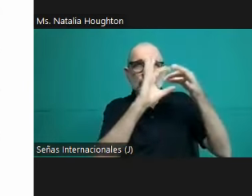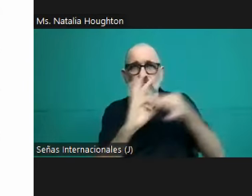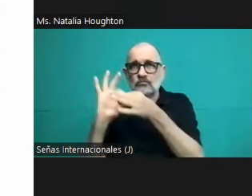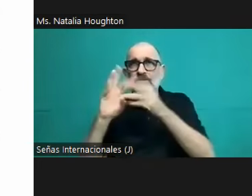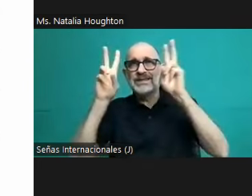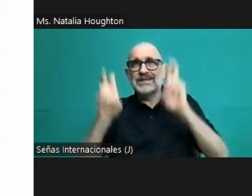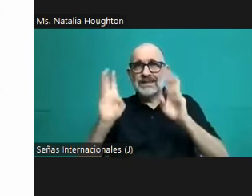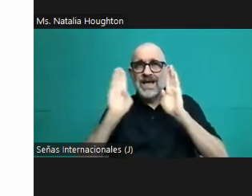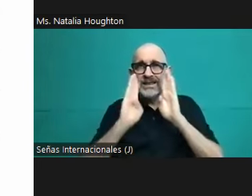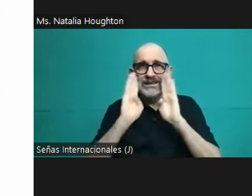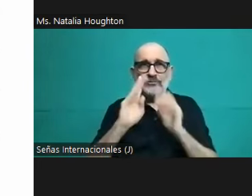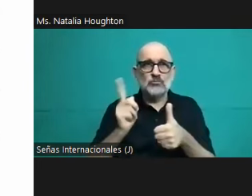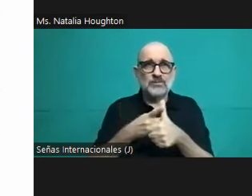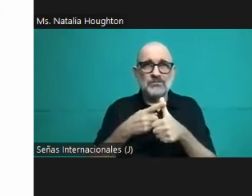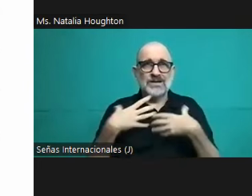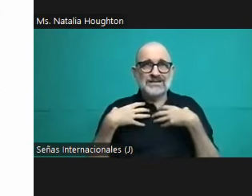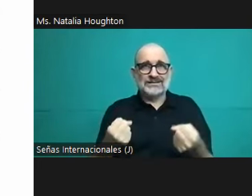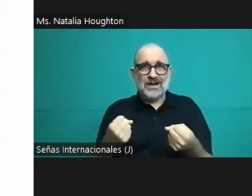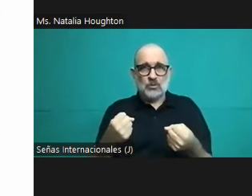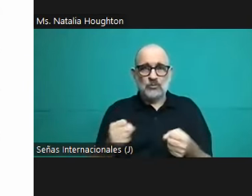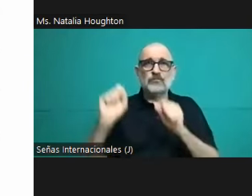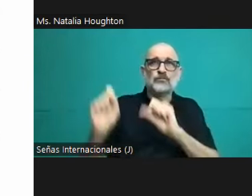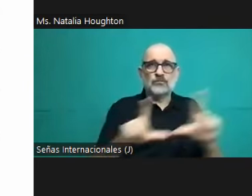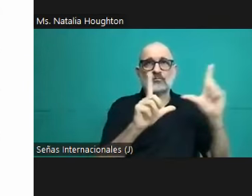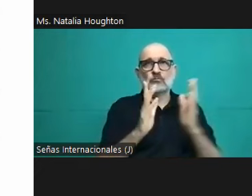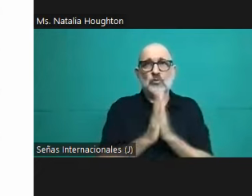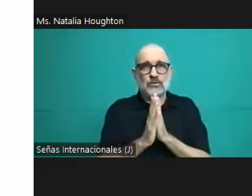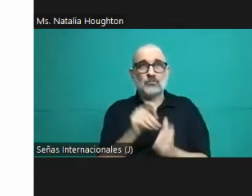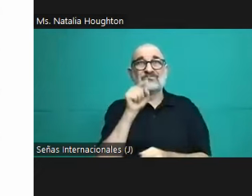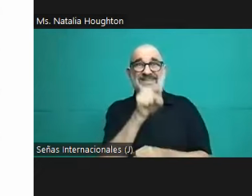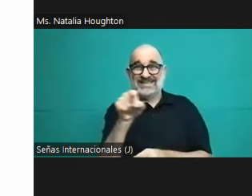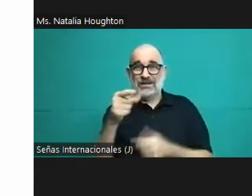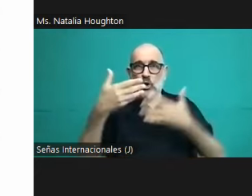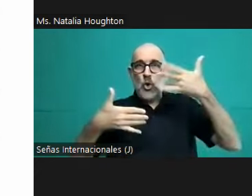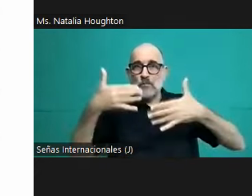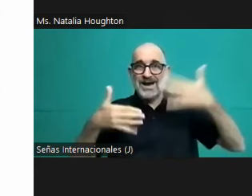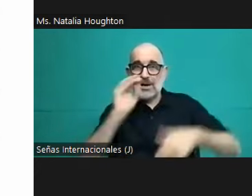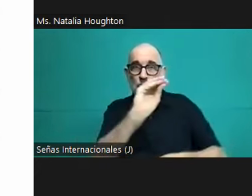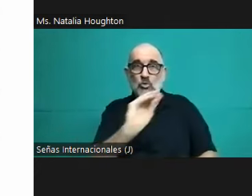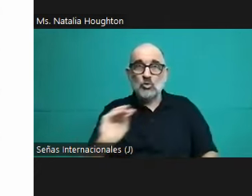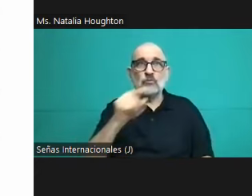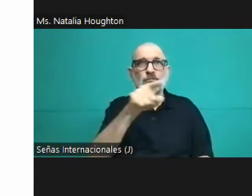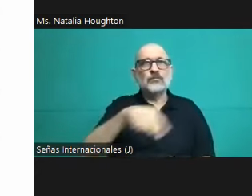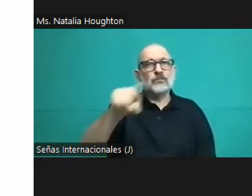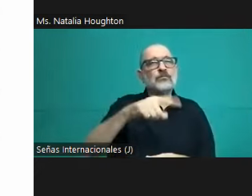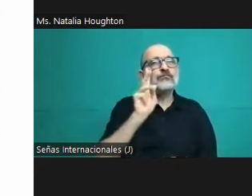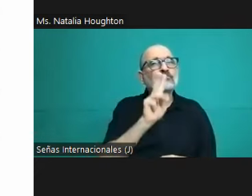were already mentioned by Dr. Jarbas. When we look at the situation in all the countries of the region,